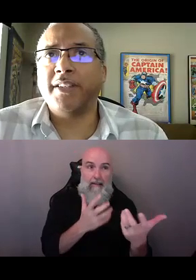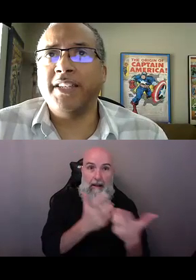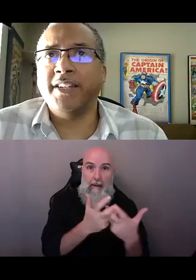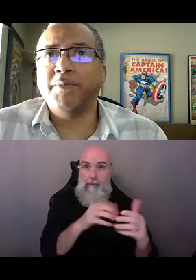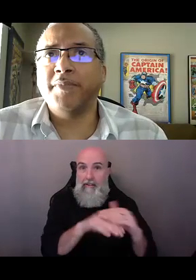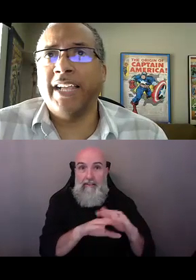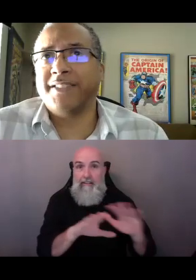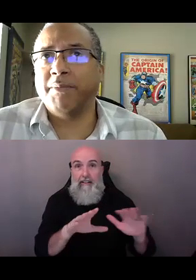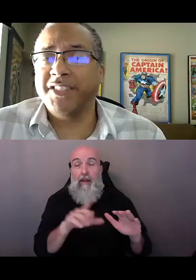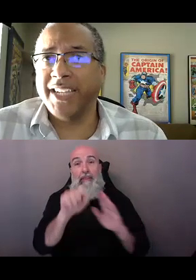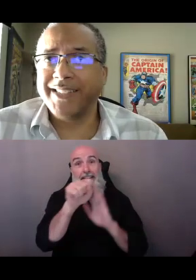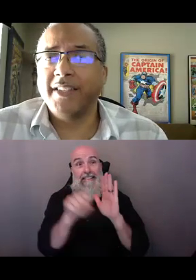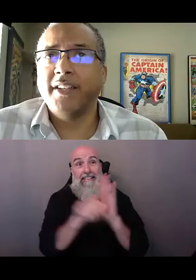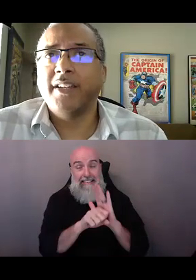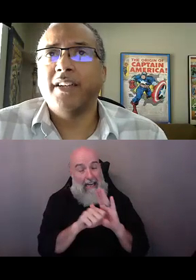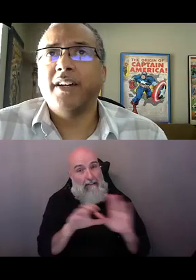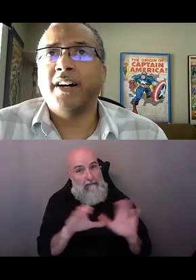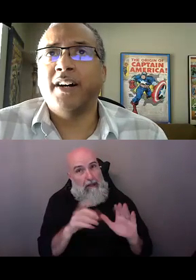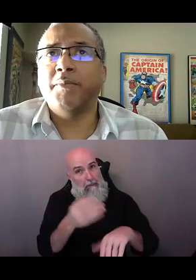job of cleaning up last time I checked.